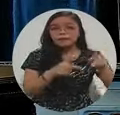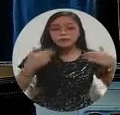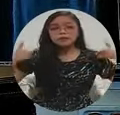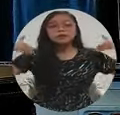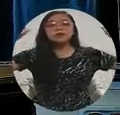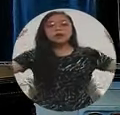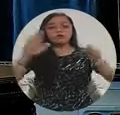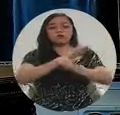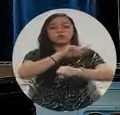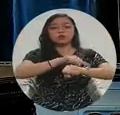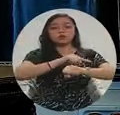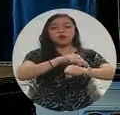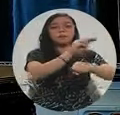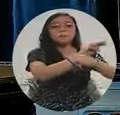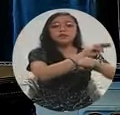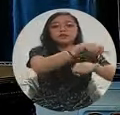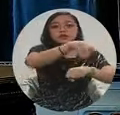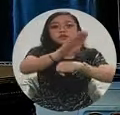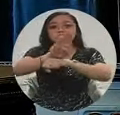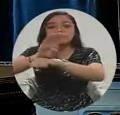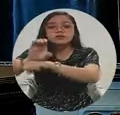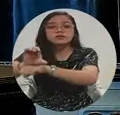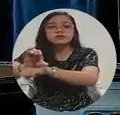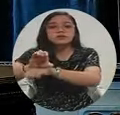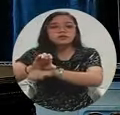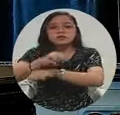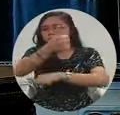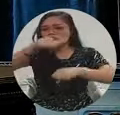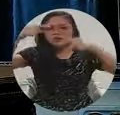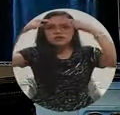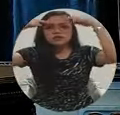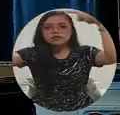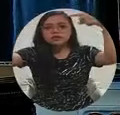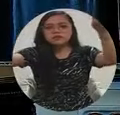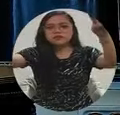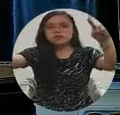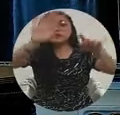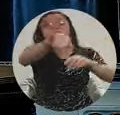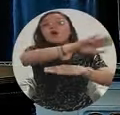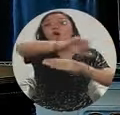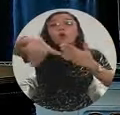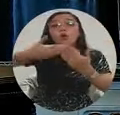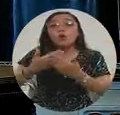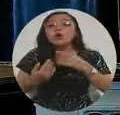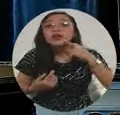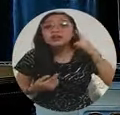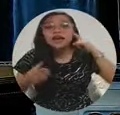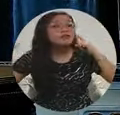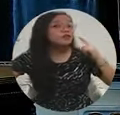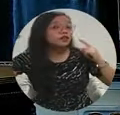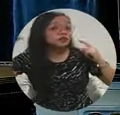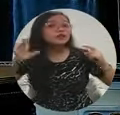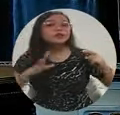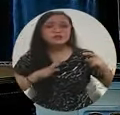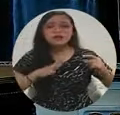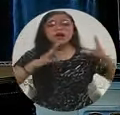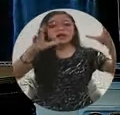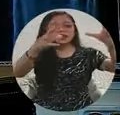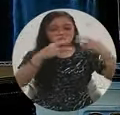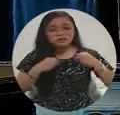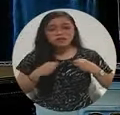there is nobody here that is involved in something that do not like to succeed. No, no. Kitang tanan gustong